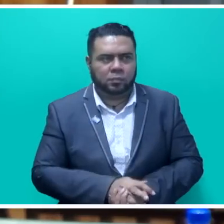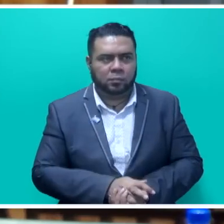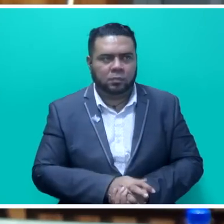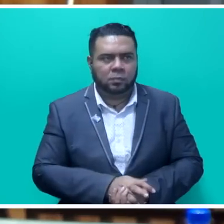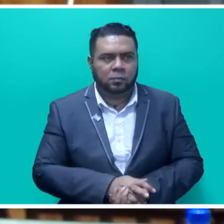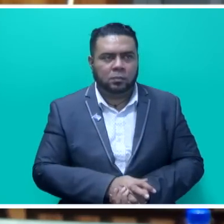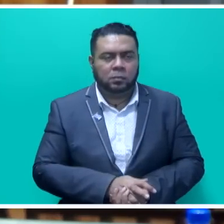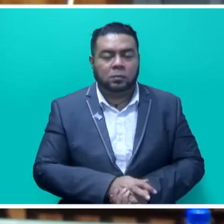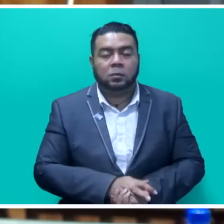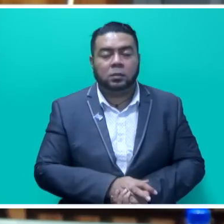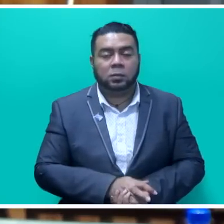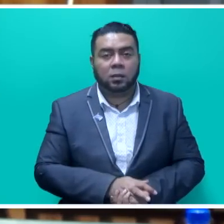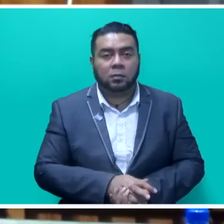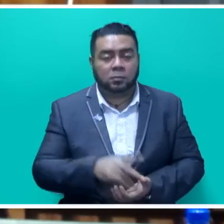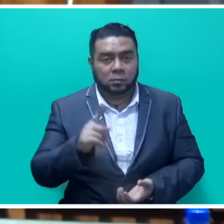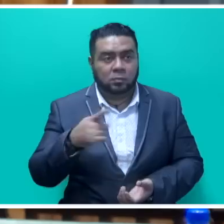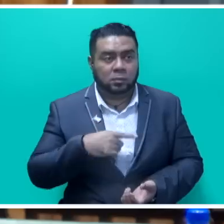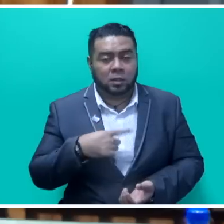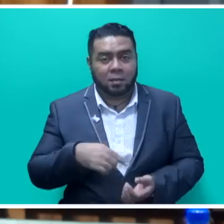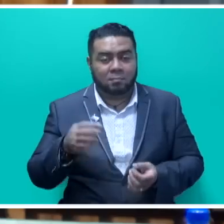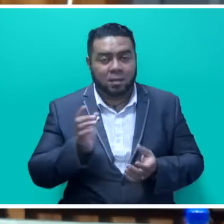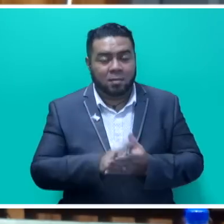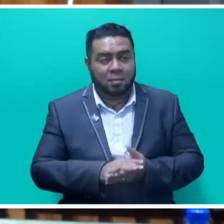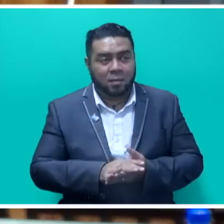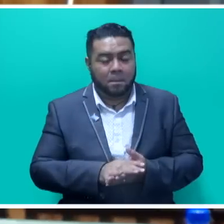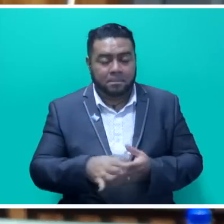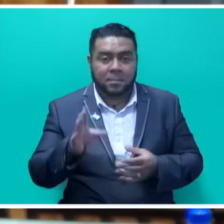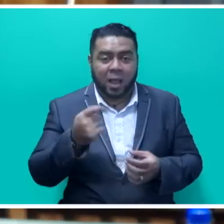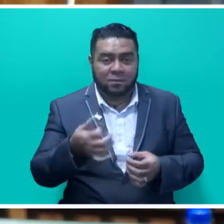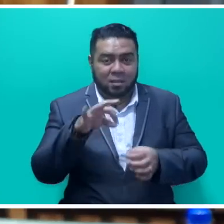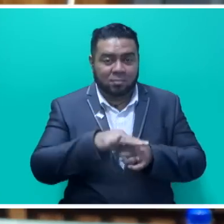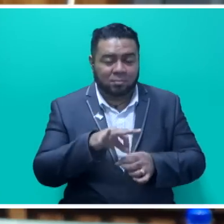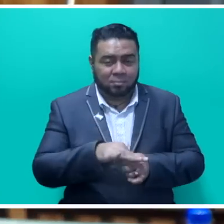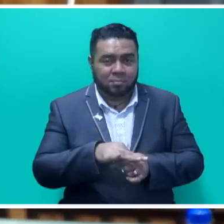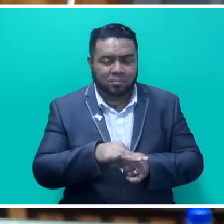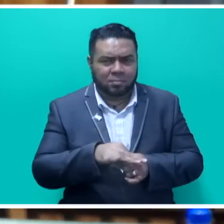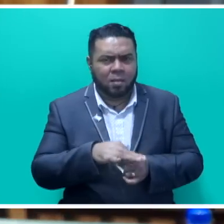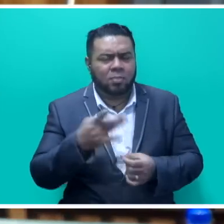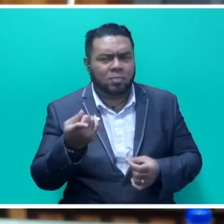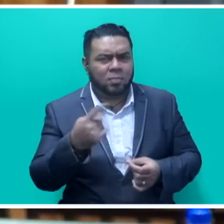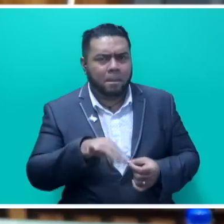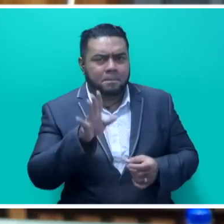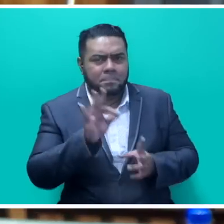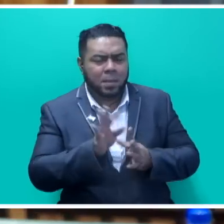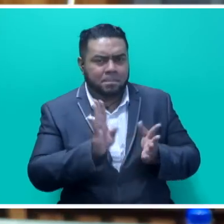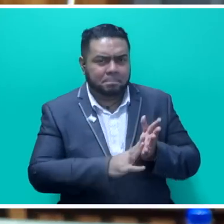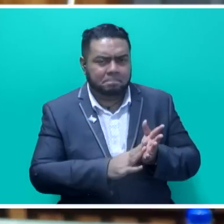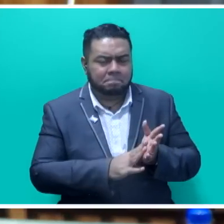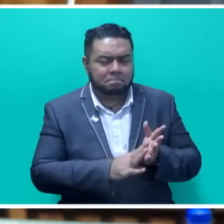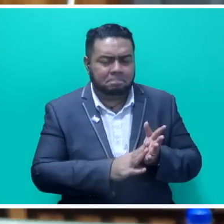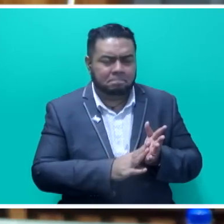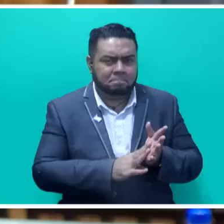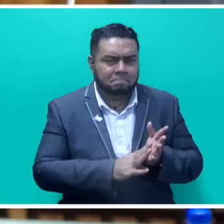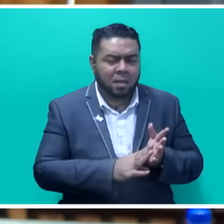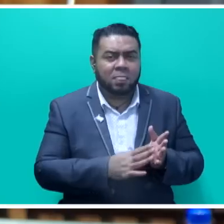Right at the outset, Mr. Speaker, in the immediate aftermath of the election, the Honourable Prime Minister,